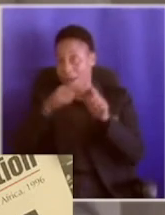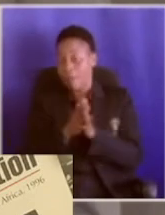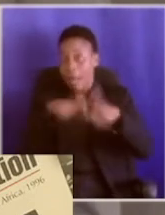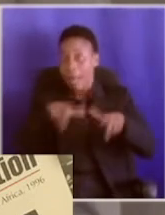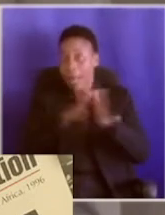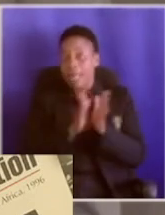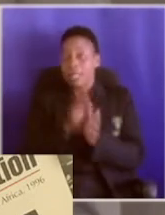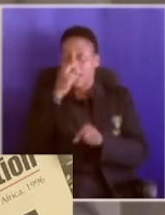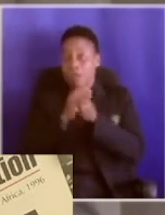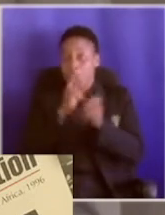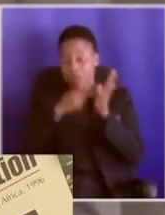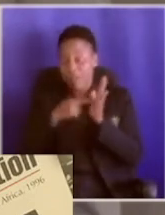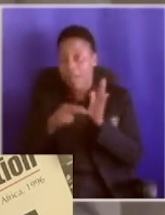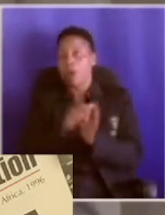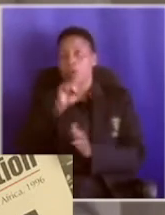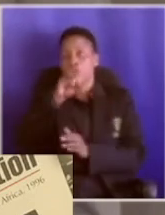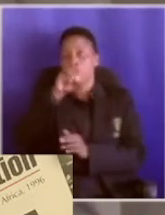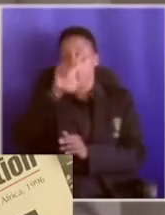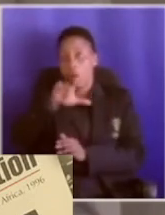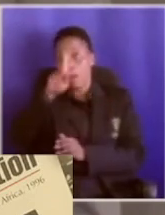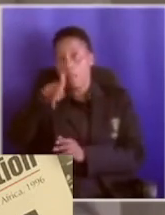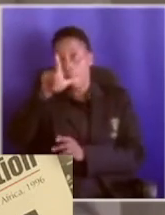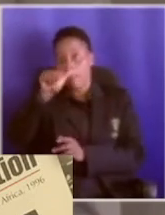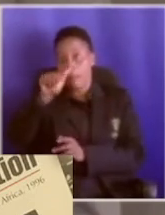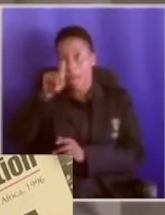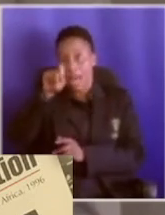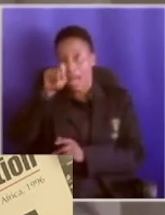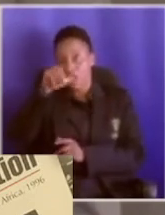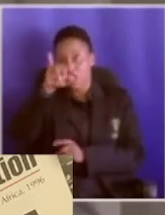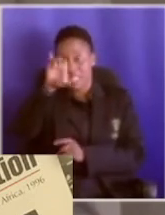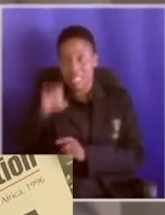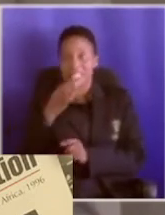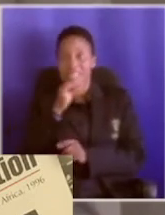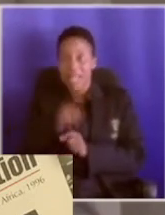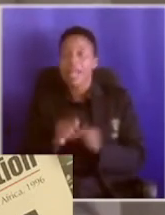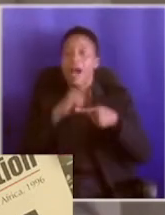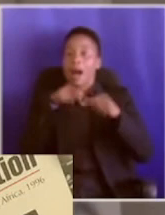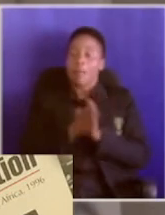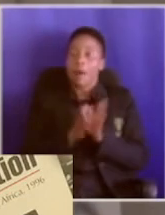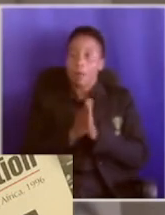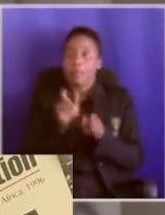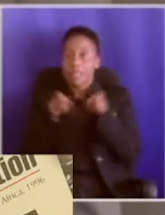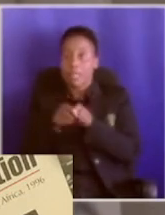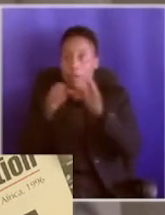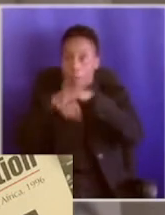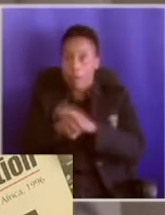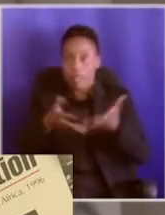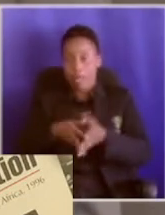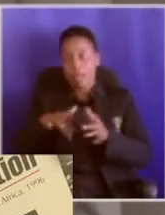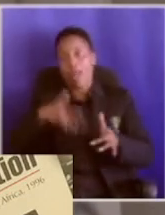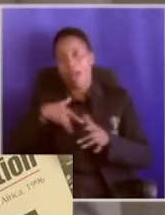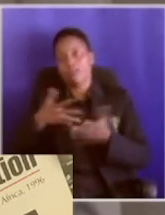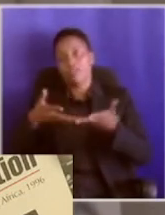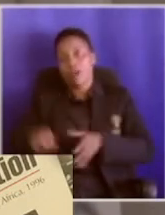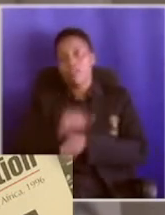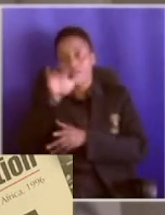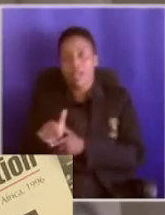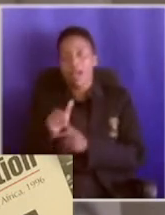Plaatje referred to when he indicated in his political tract, Native Life in South Africa, that, and I